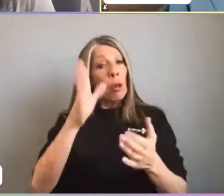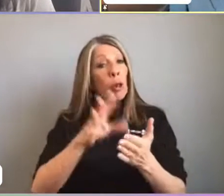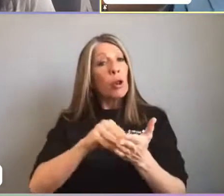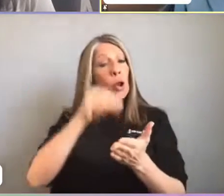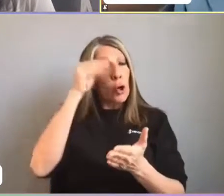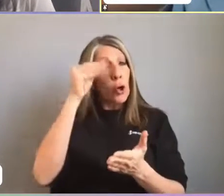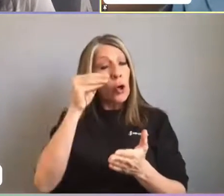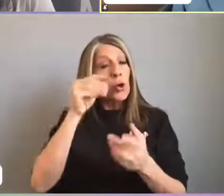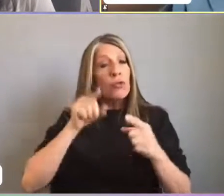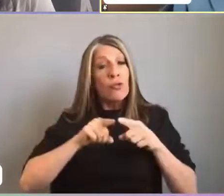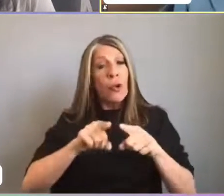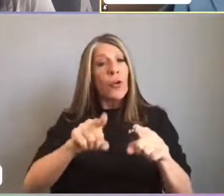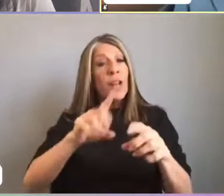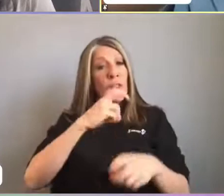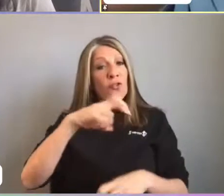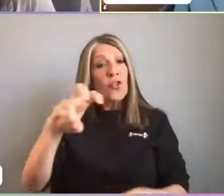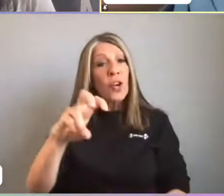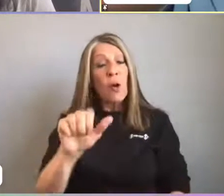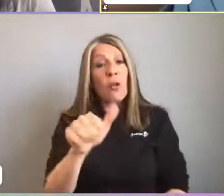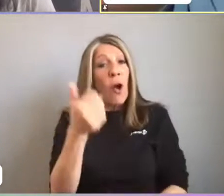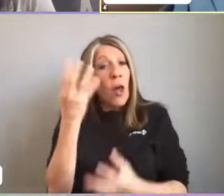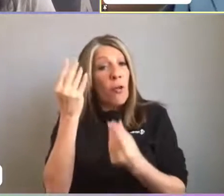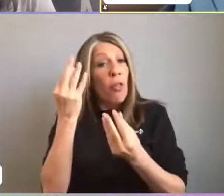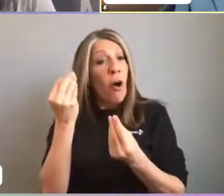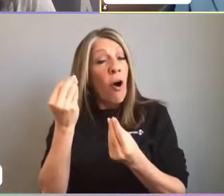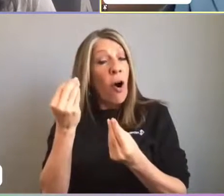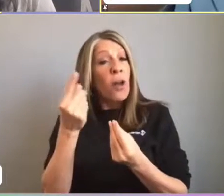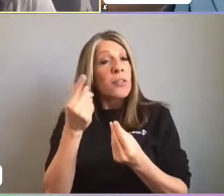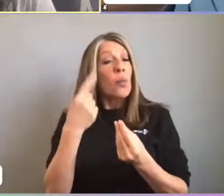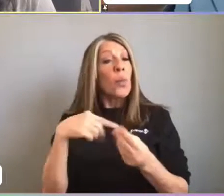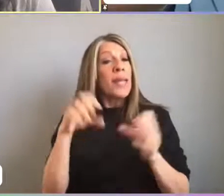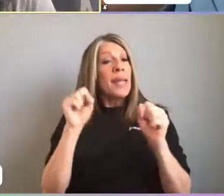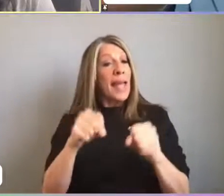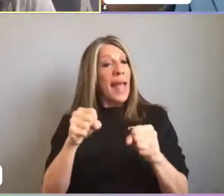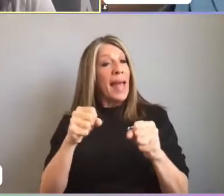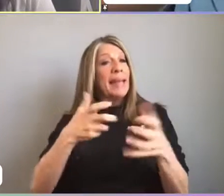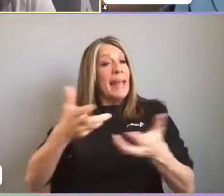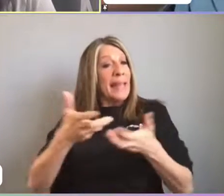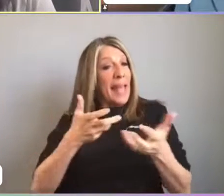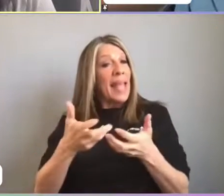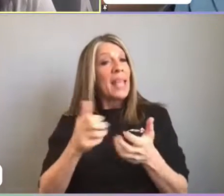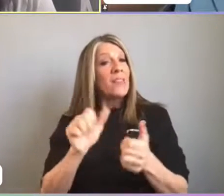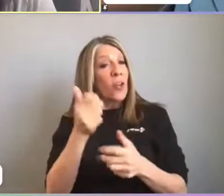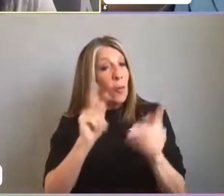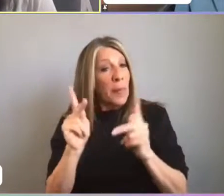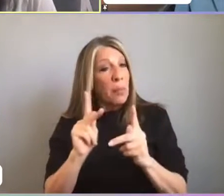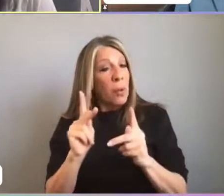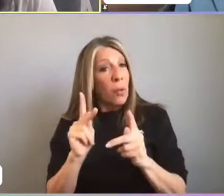other thoughts that you have that we can maybe engage people with? Absolutely.